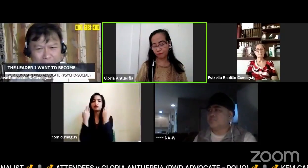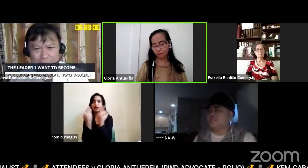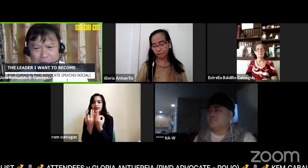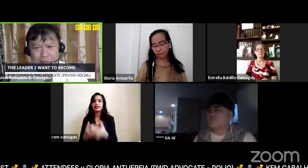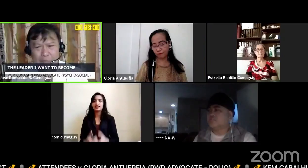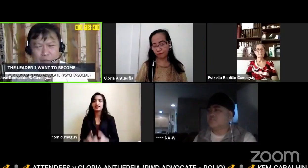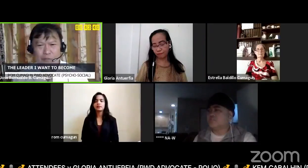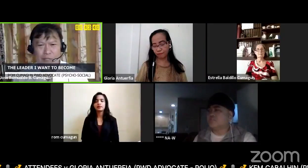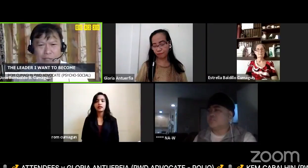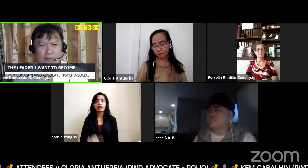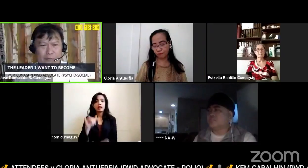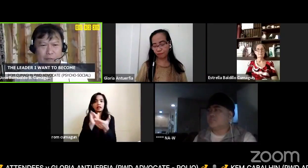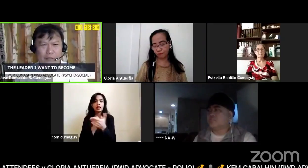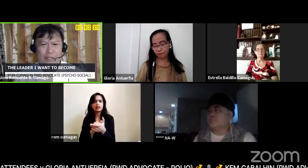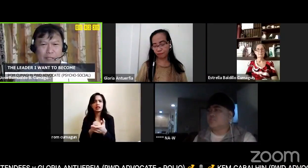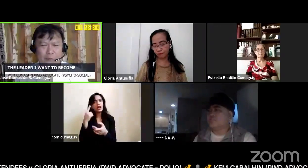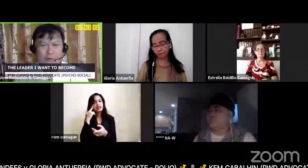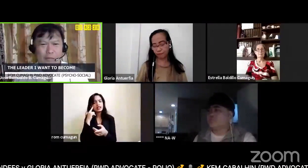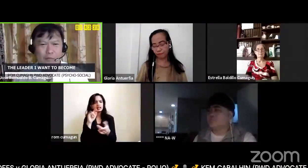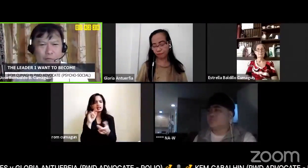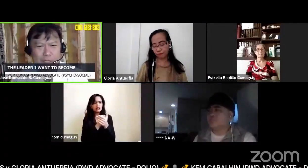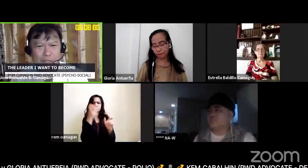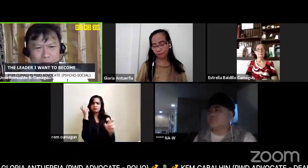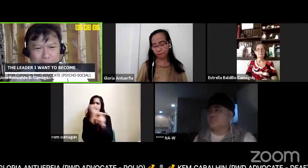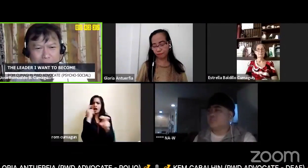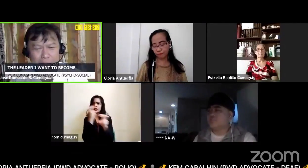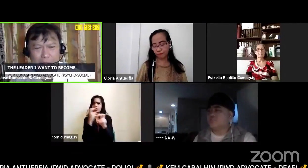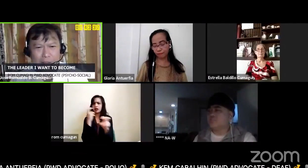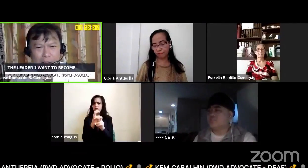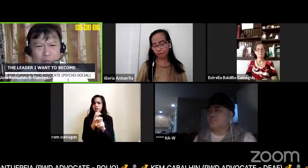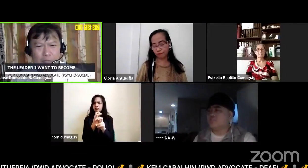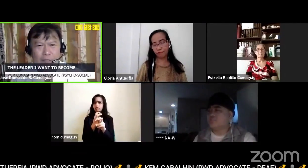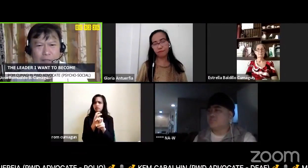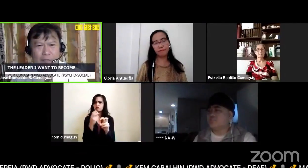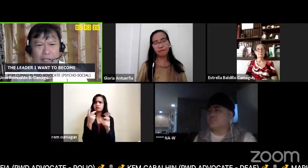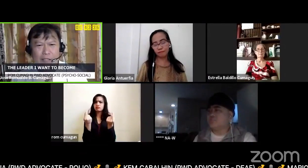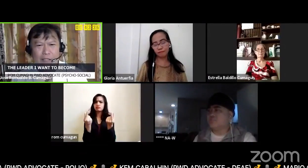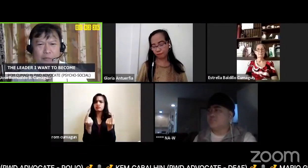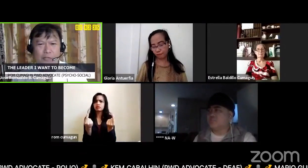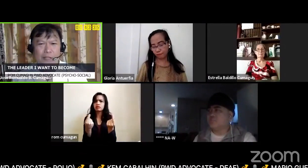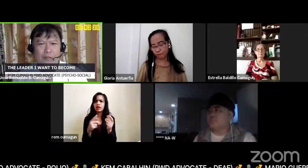And for me, that's the most difficult thing to grapple with. Okay?